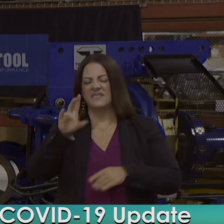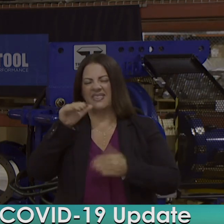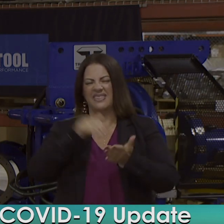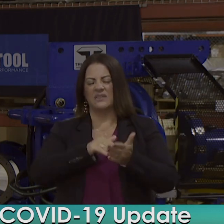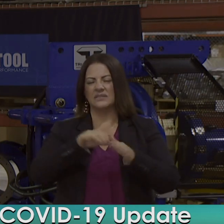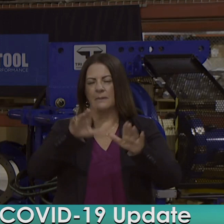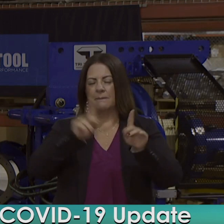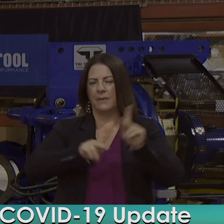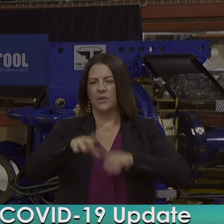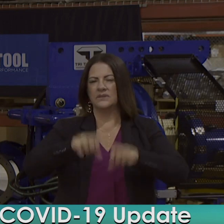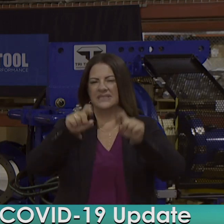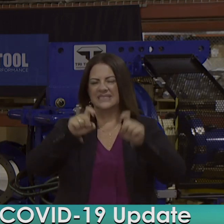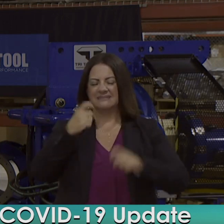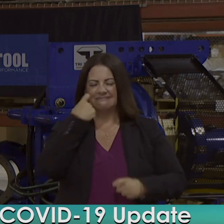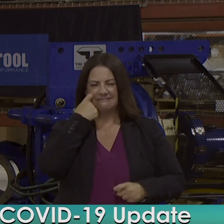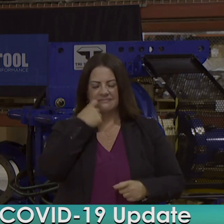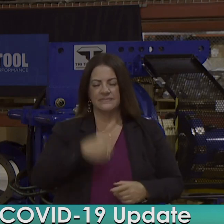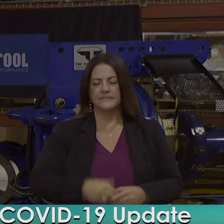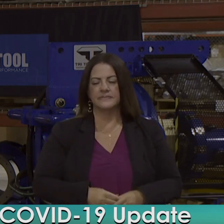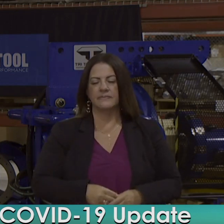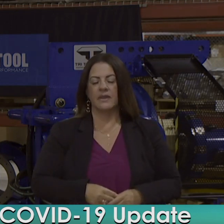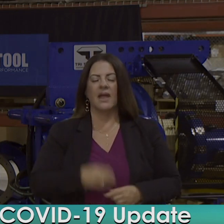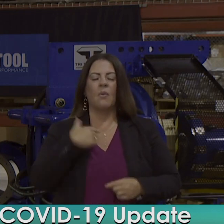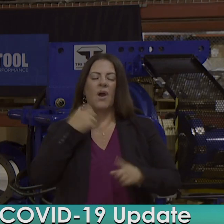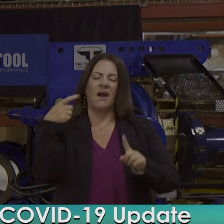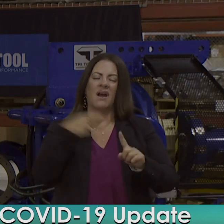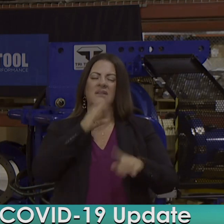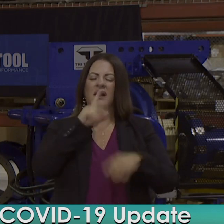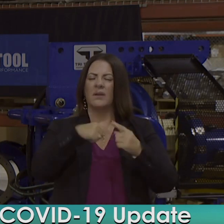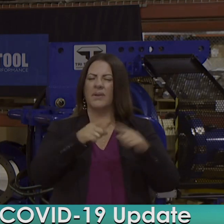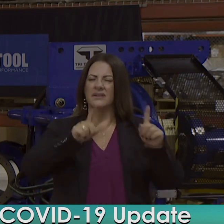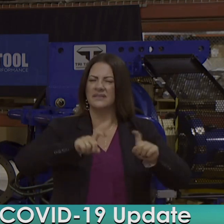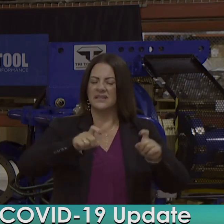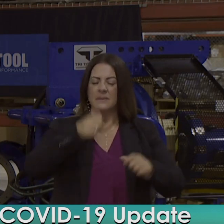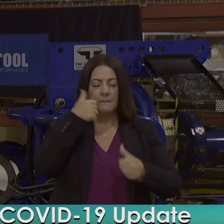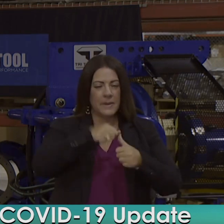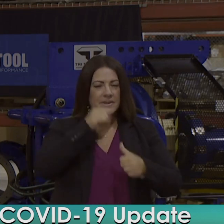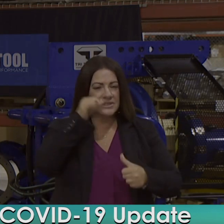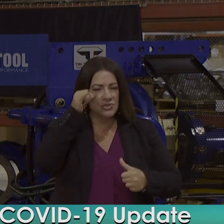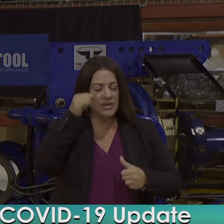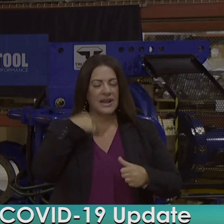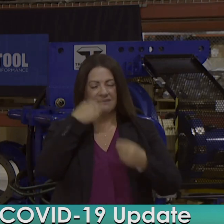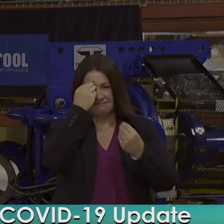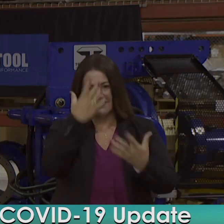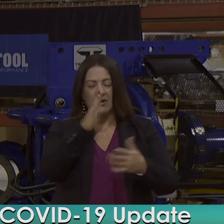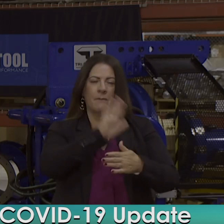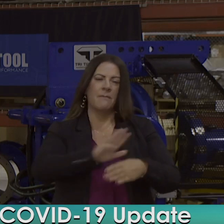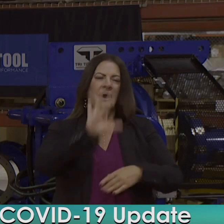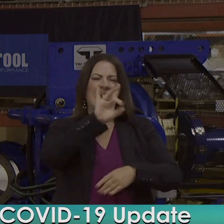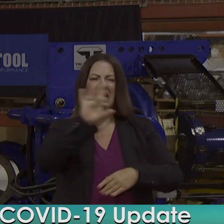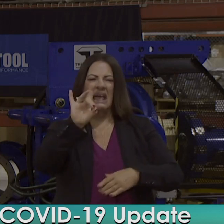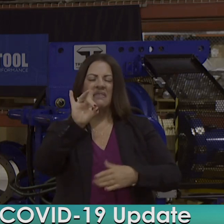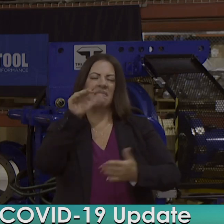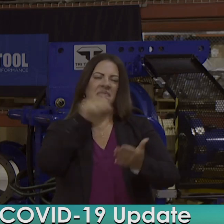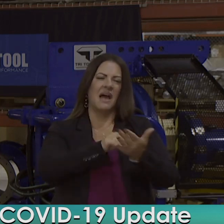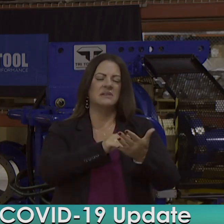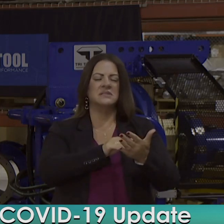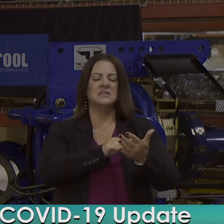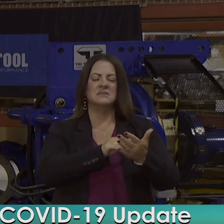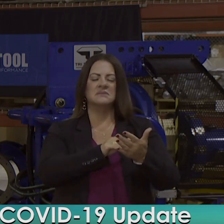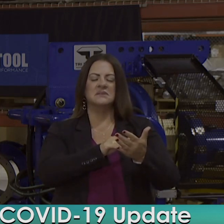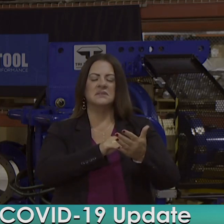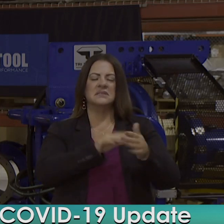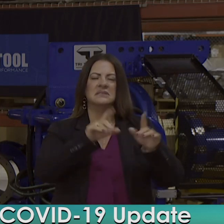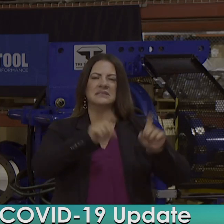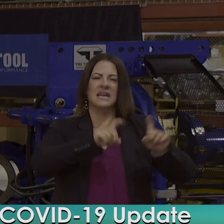the test to mark a following consideration. I noted yesterday that we've averaged 88,000 tests a day over the